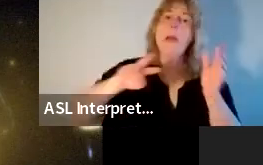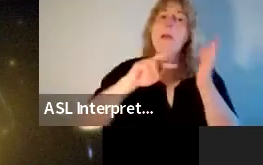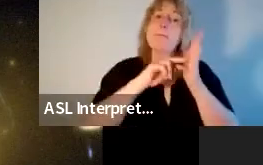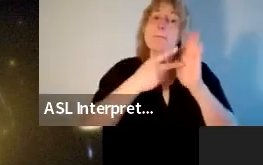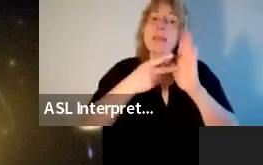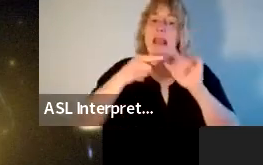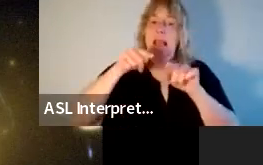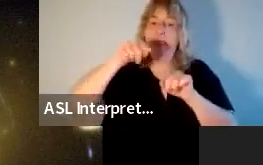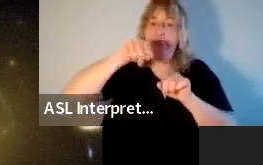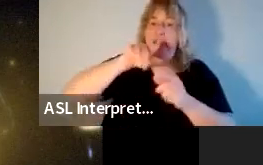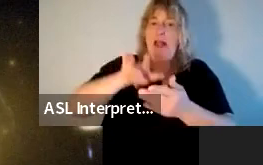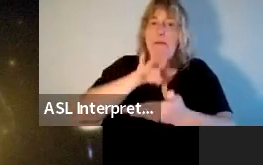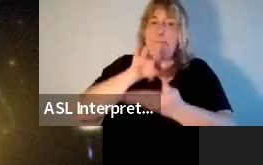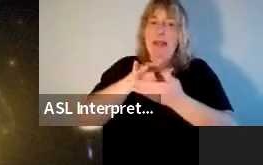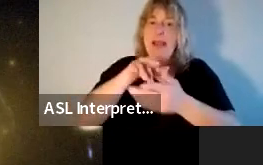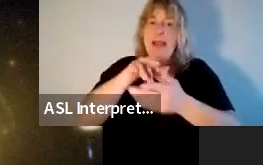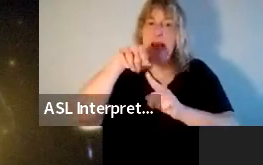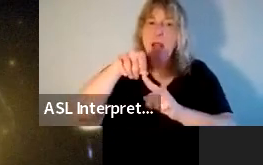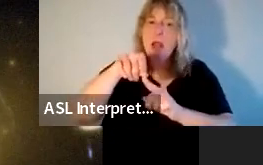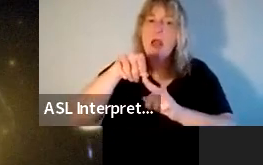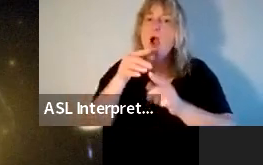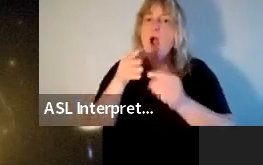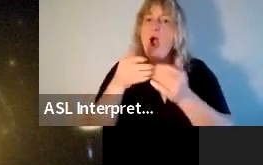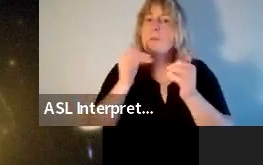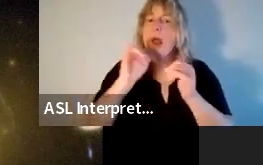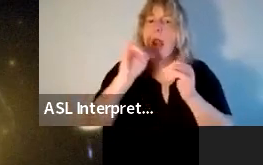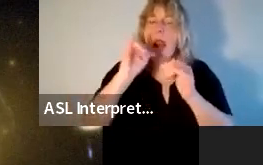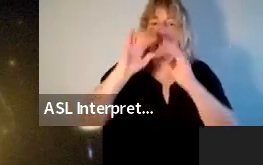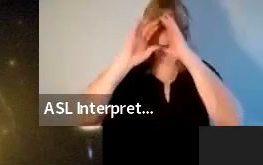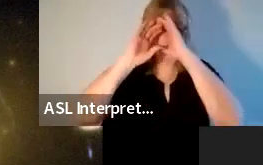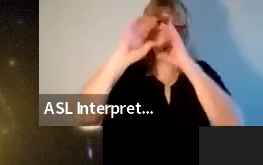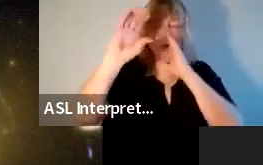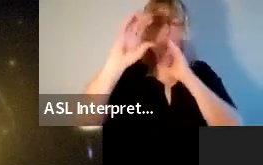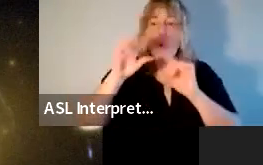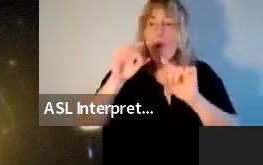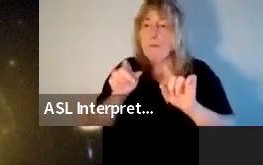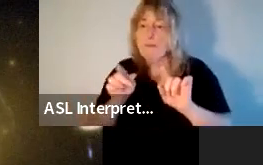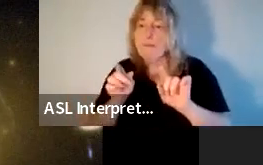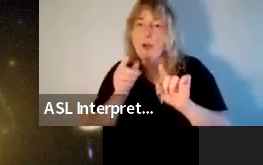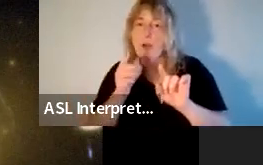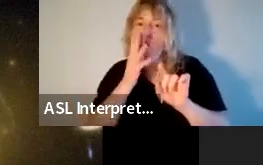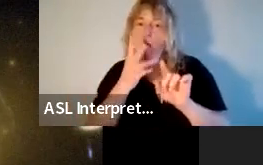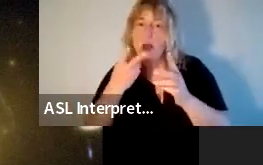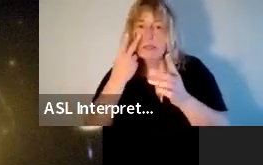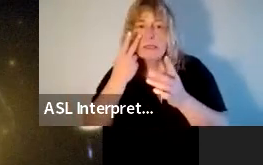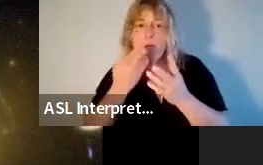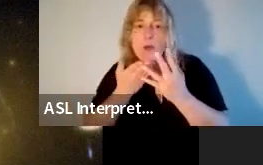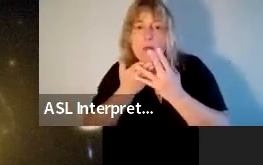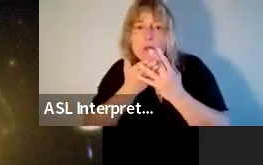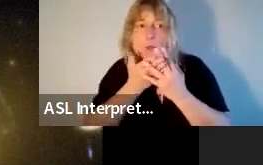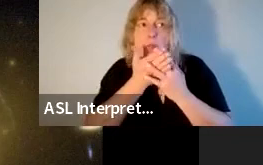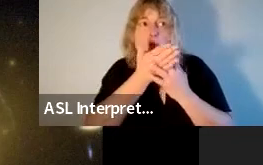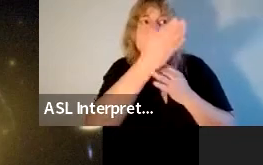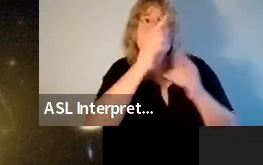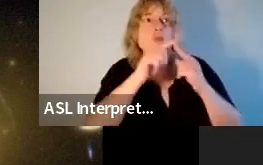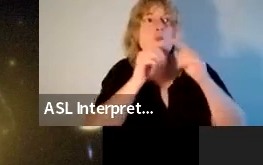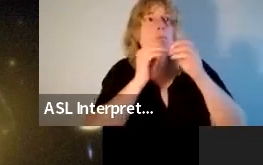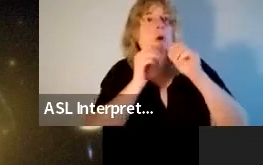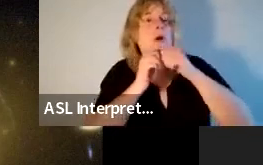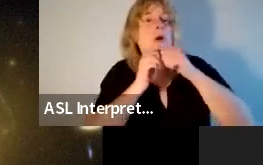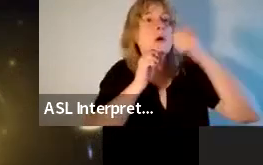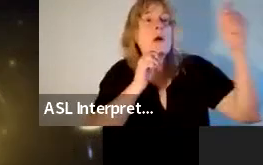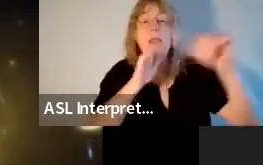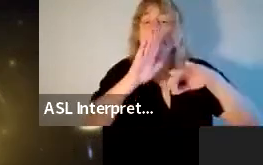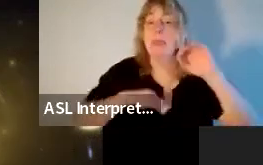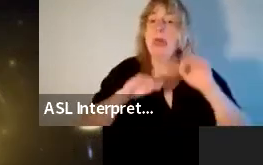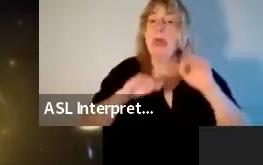telescope, and it's allowing you to see objects even more distant into the early history of the universe than the James Webb could see, and it is